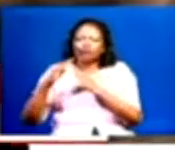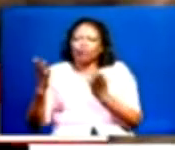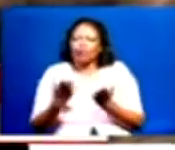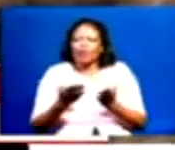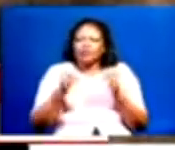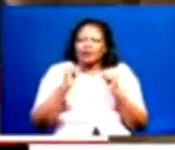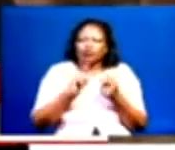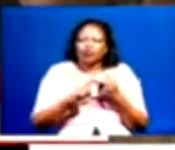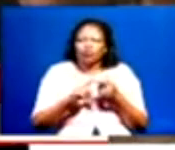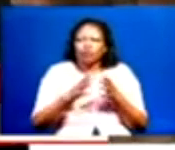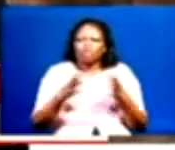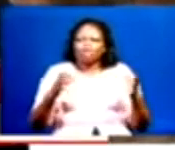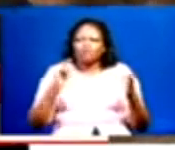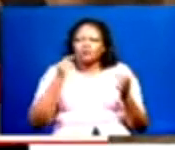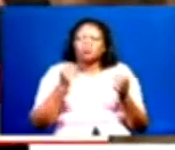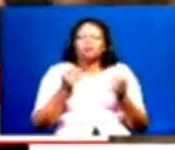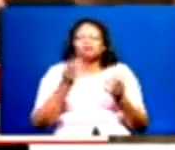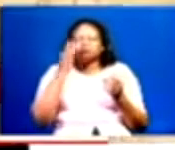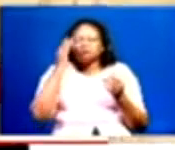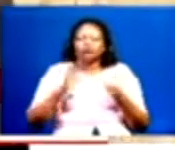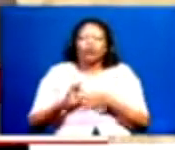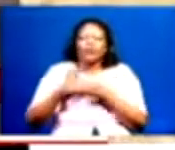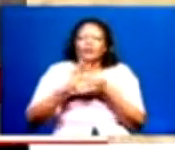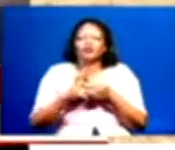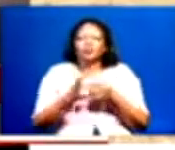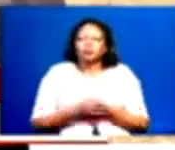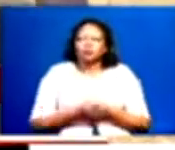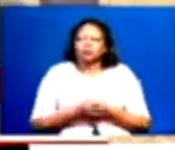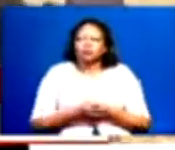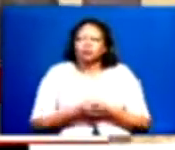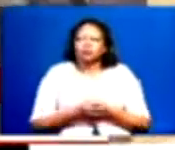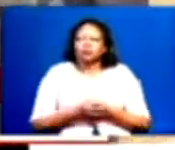agreed to expand Kenya-Israel cooperation.